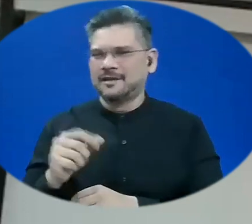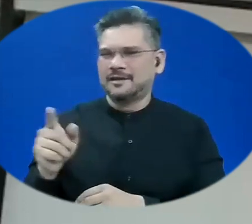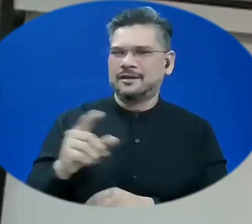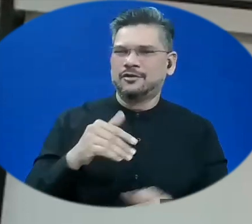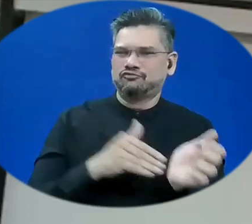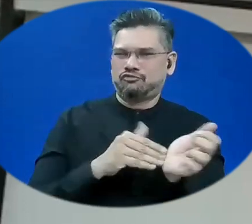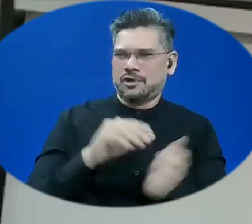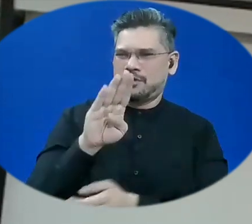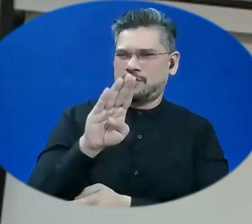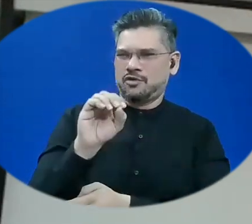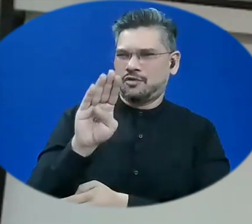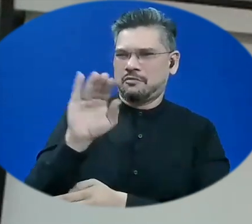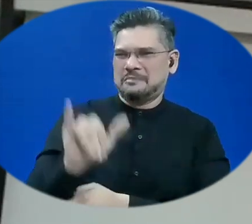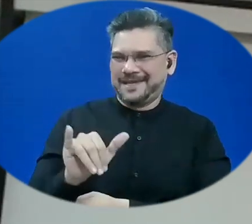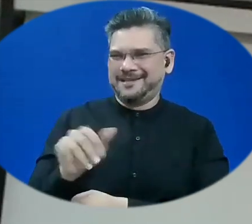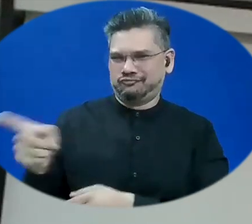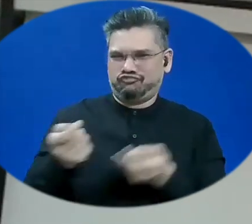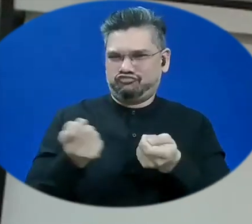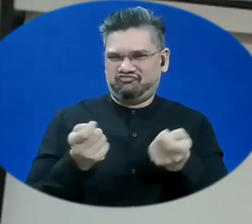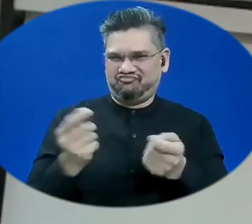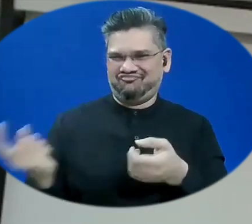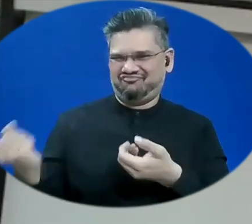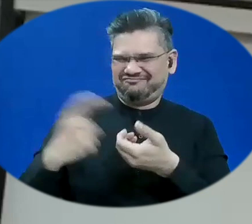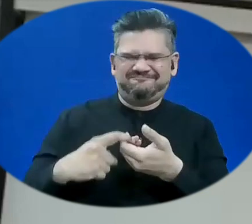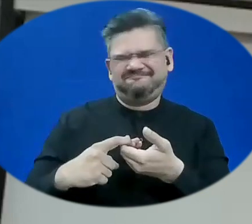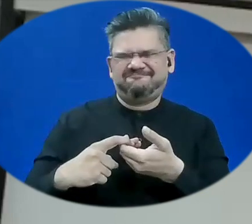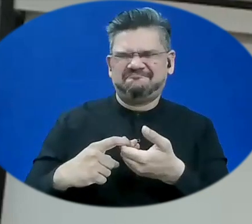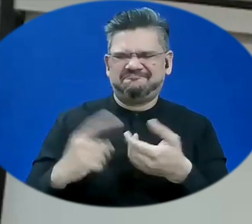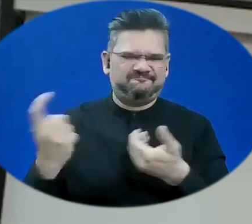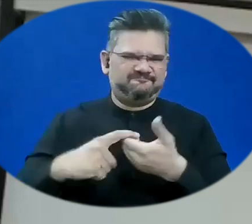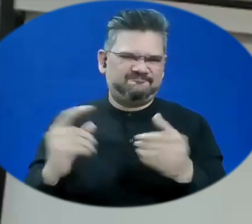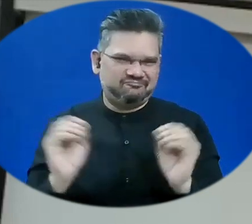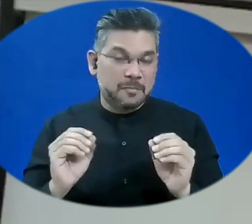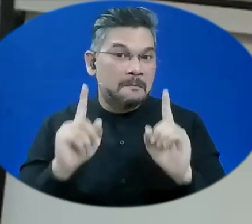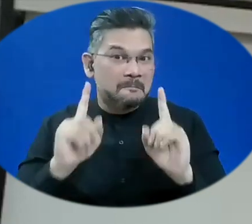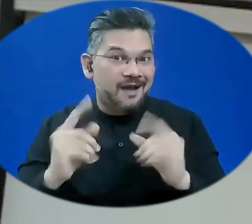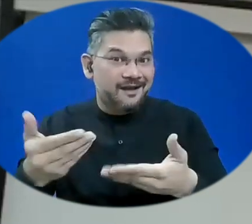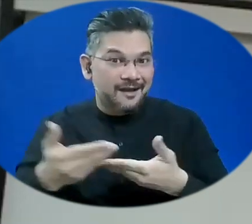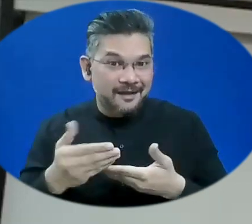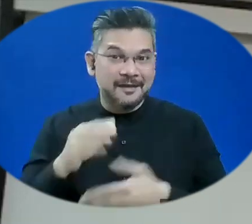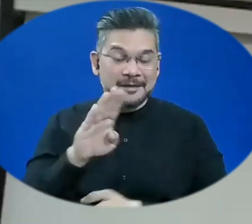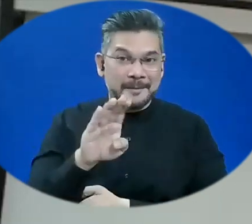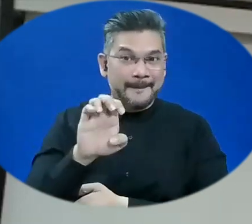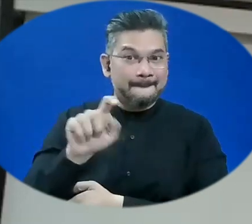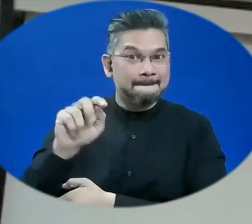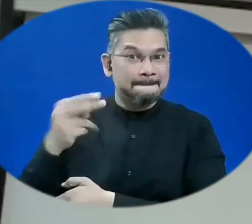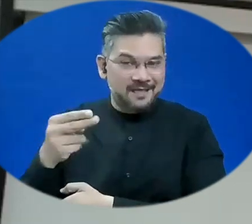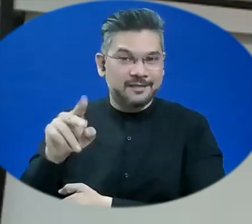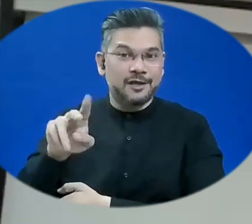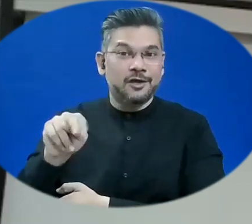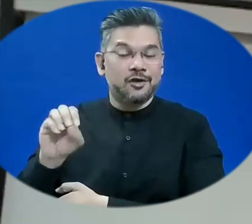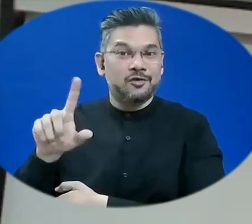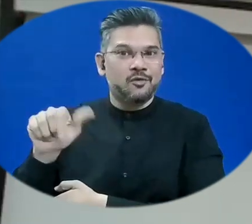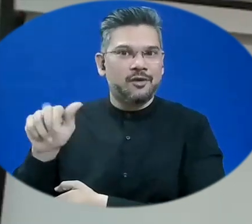today as our moderator. However, we have the honor and the pleasure to welcome Dr. Beth Nolan, a gerontologist who